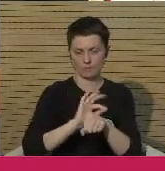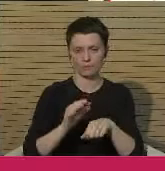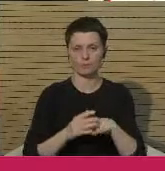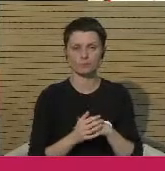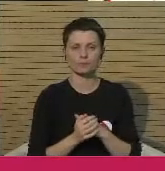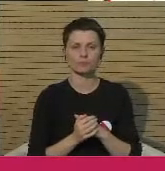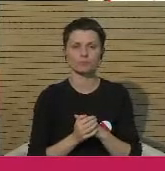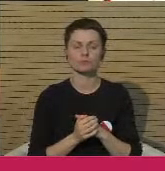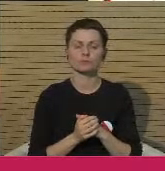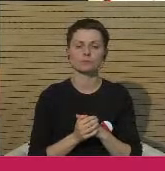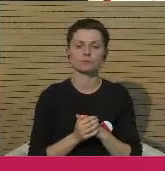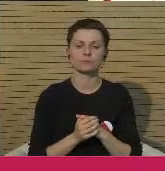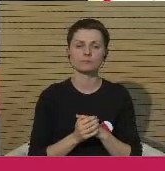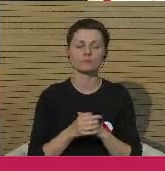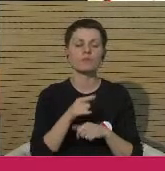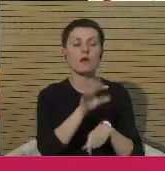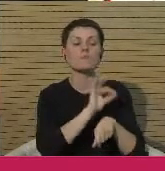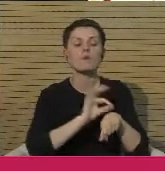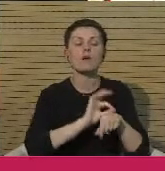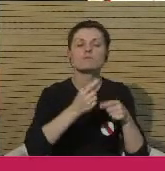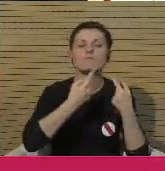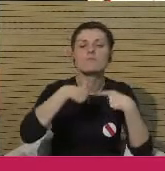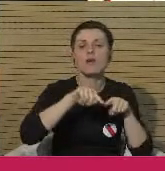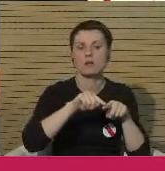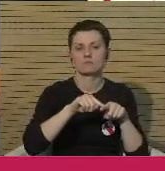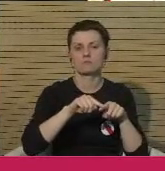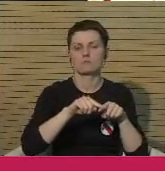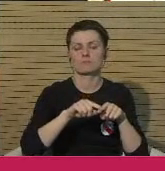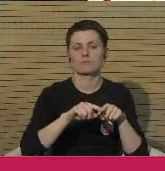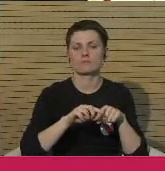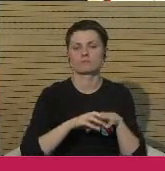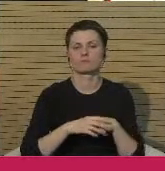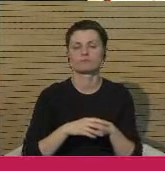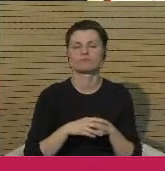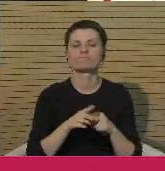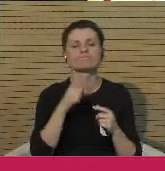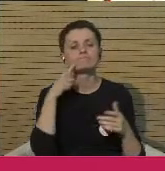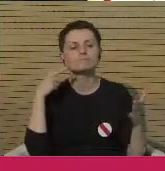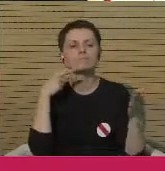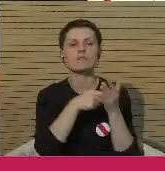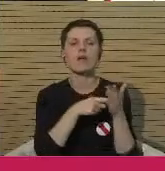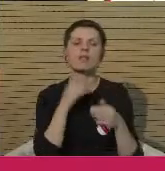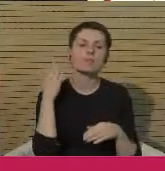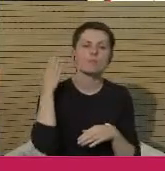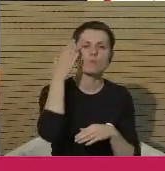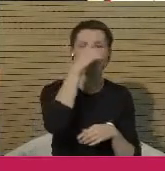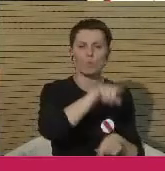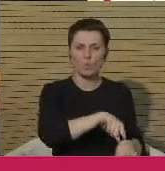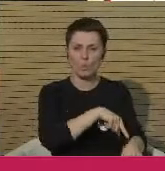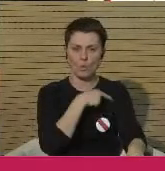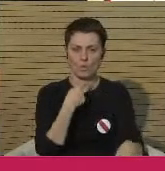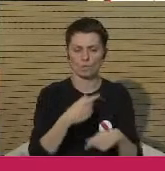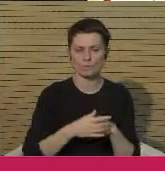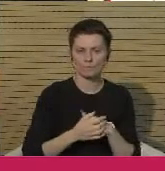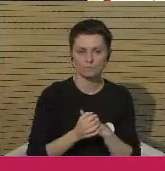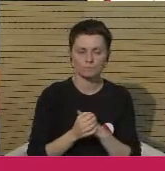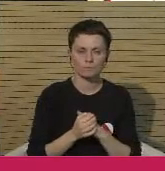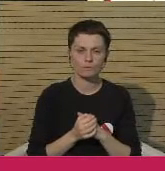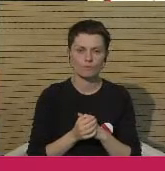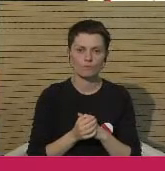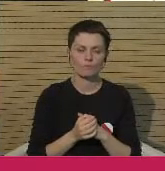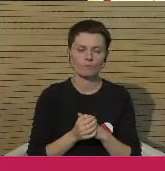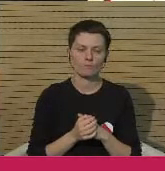building projects, designing and building, constructing projects that are realized with the idea of a